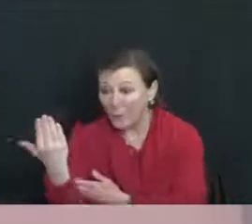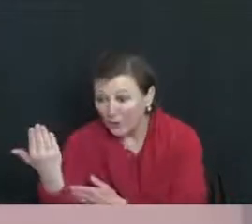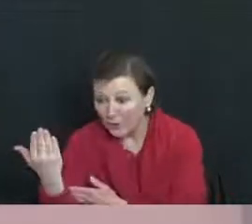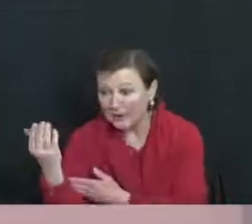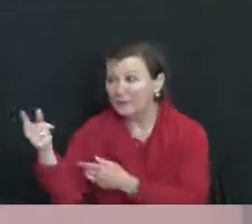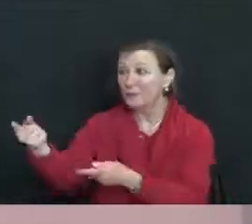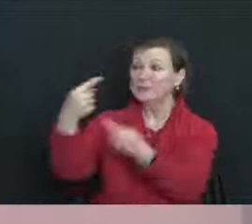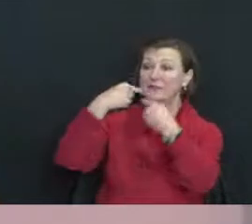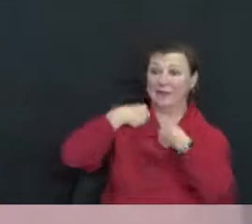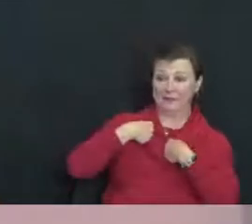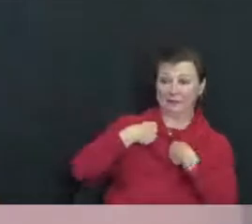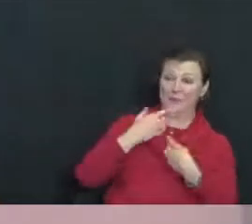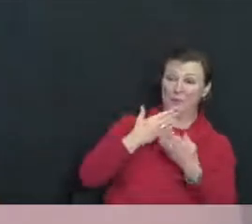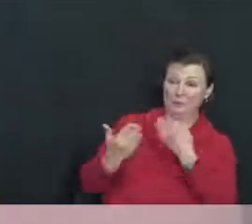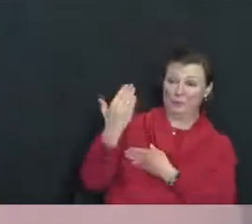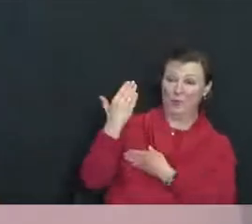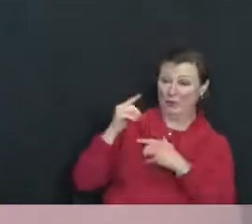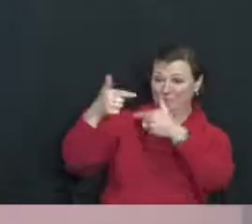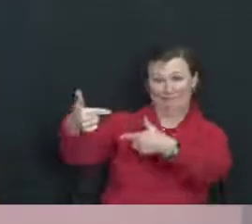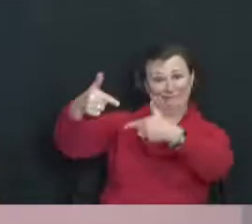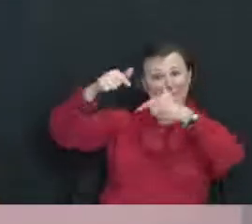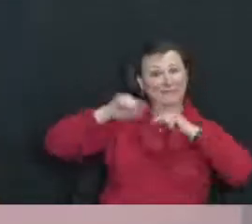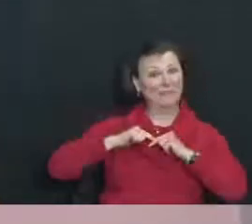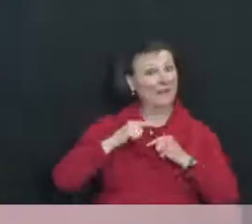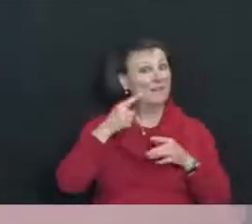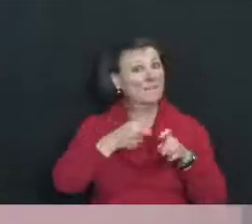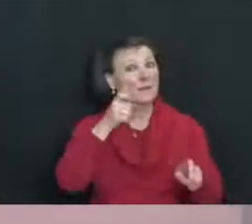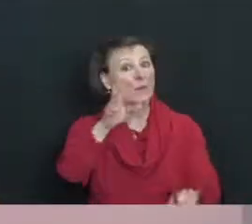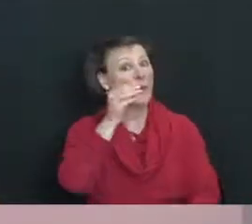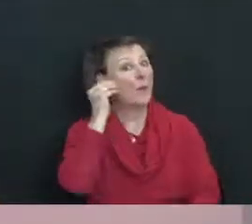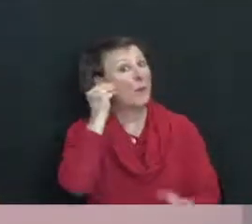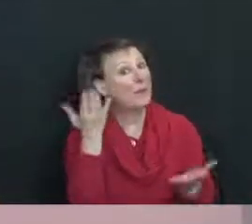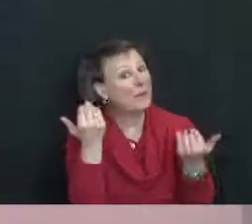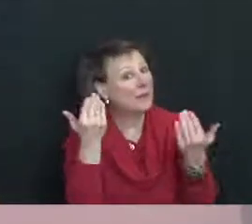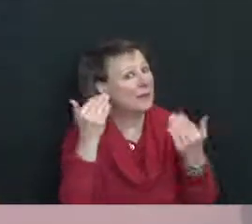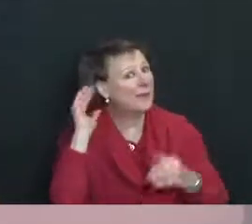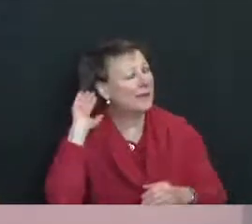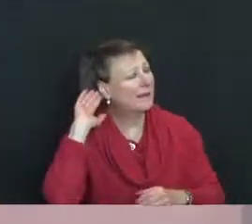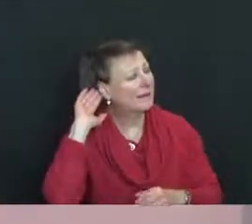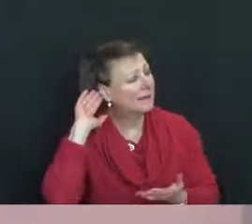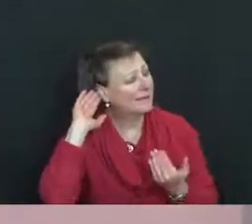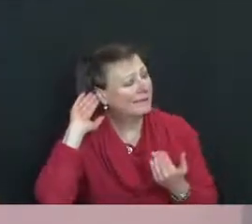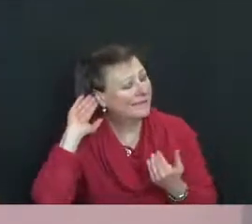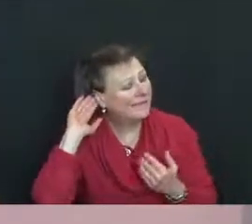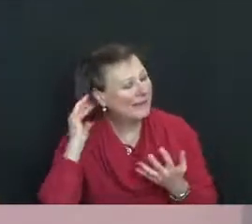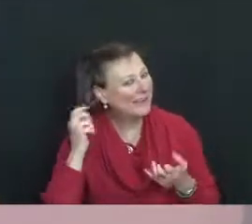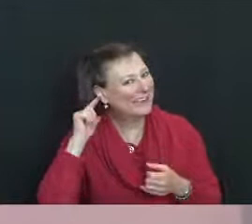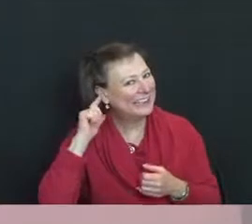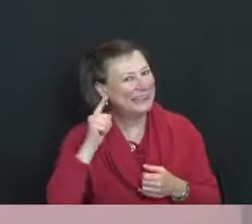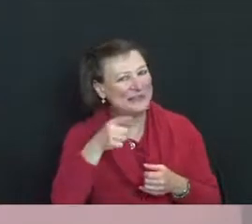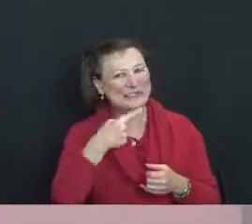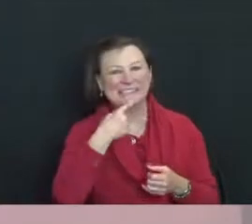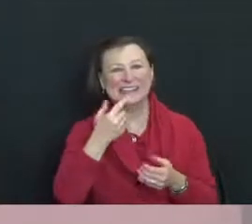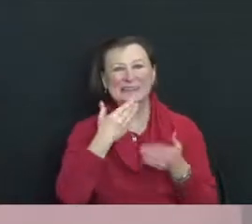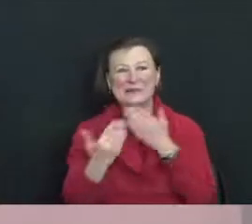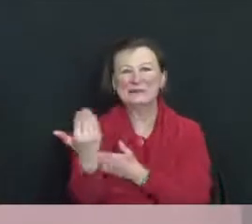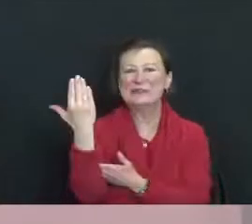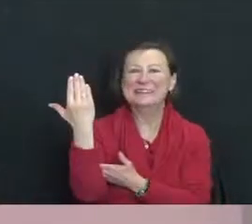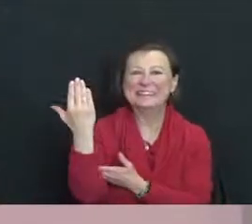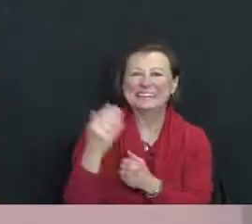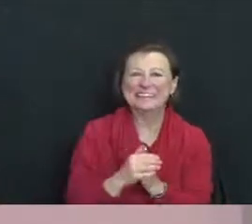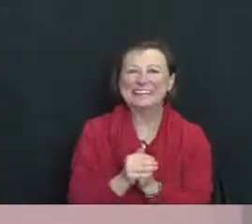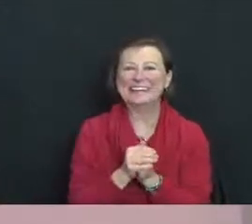your homes where you're watching this, if you're watching it live, let me hear you say, good morning. Thank you. Thank you. Whether you're watching